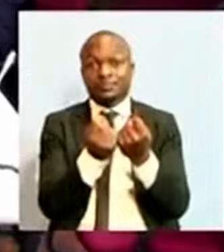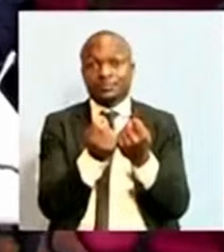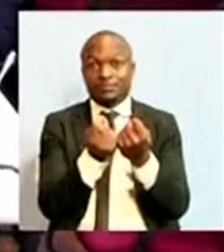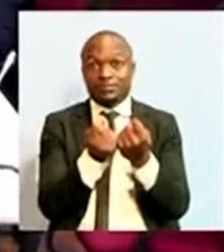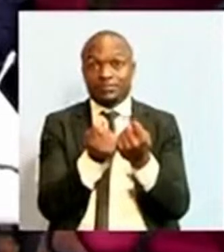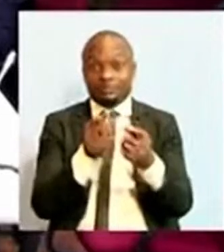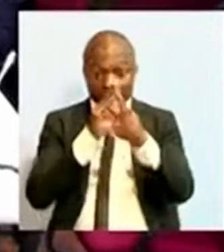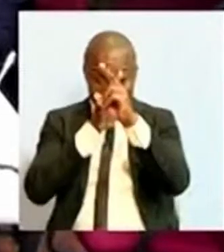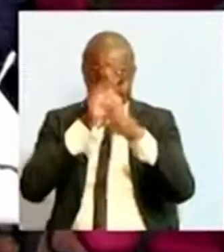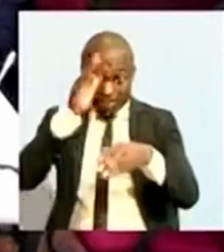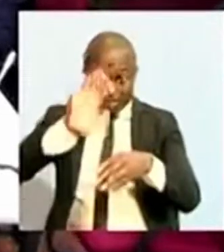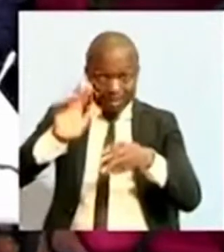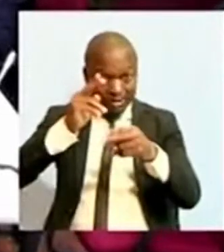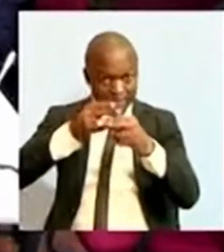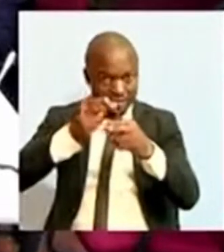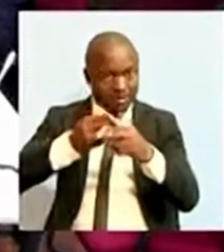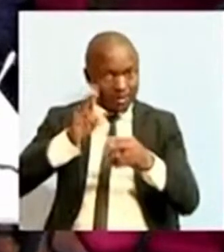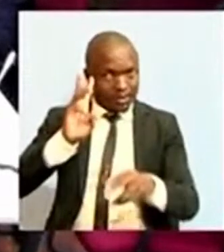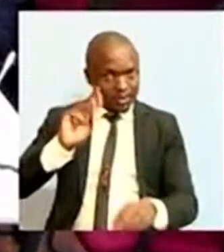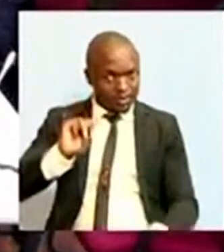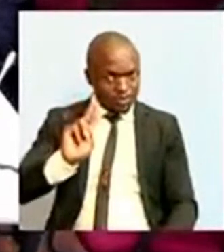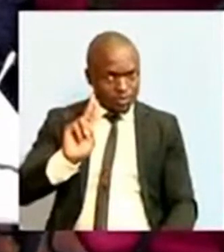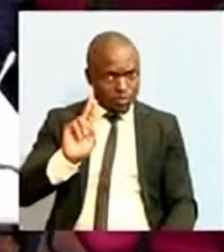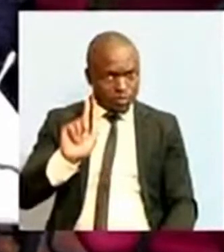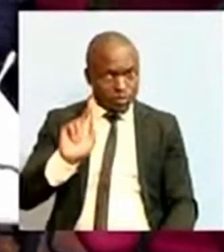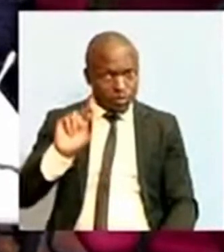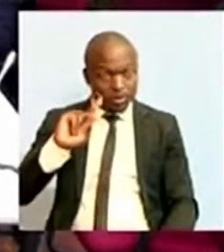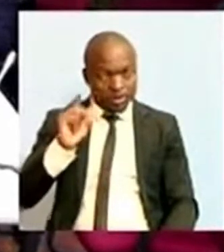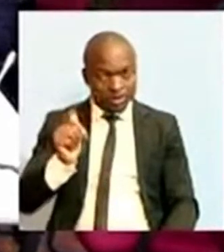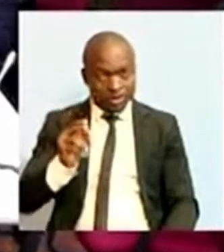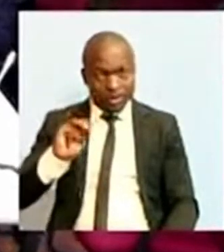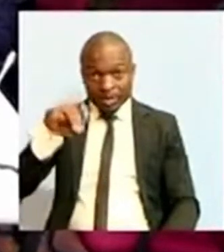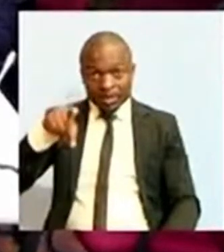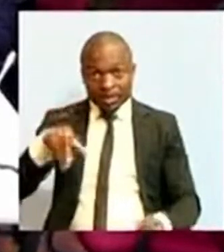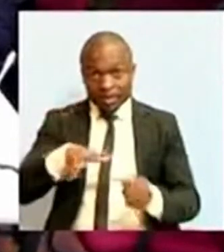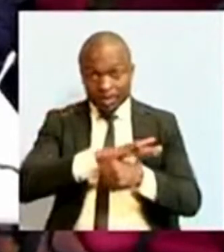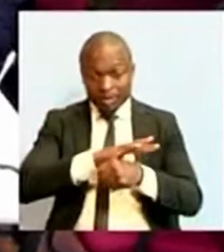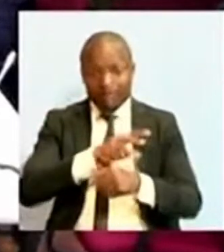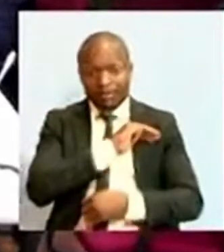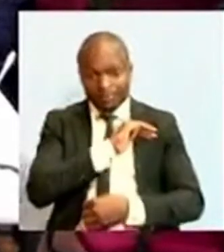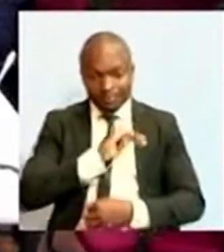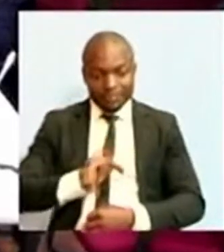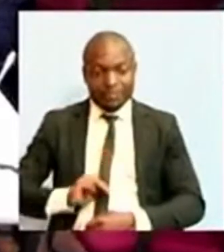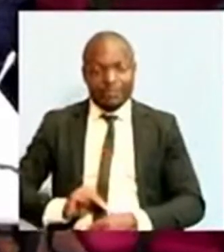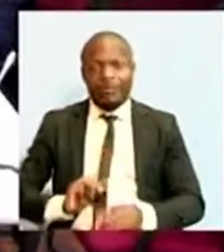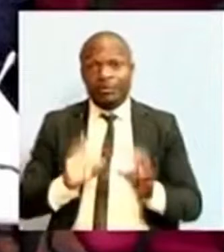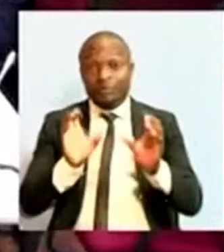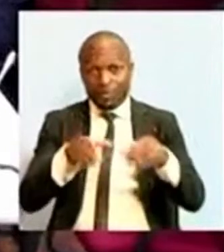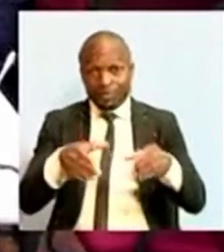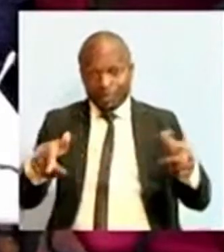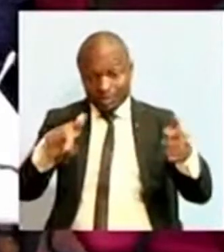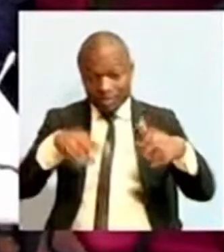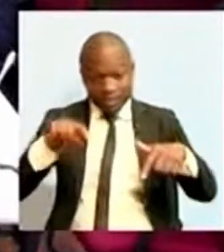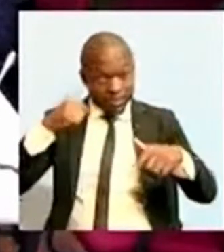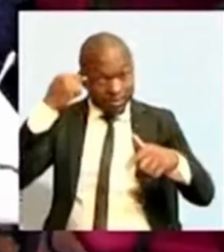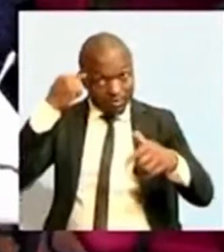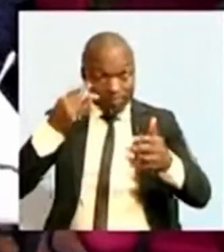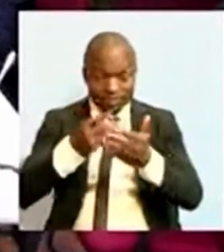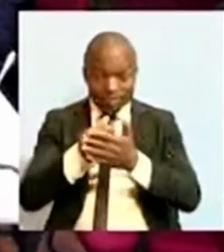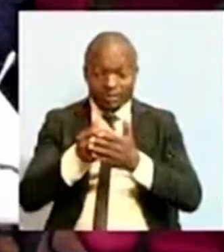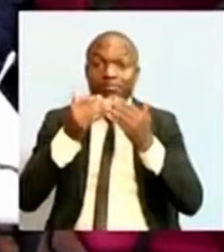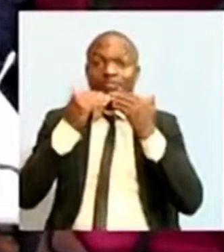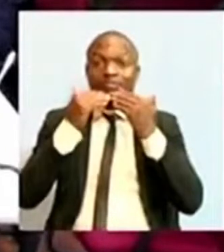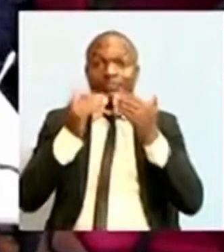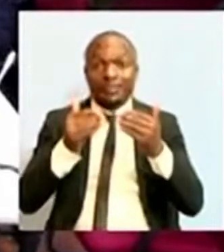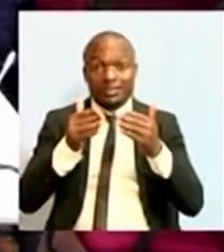name is Mulunda Darius, Member of Parliament for Siavonga constituency and the member of the Committee on Local Government Accounts. Thank you